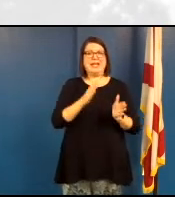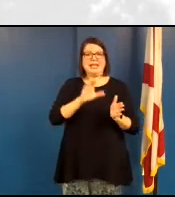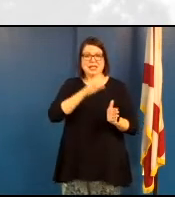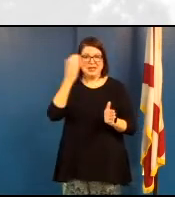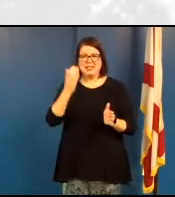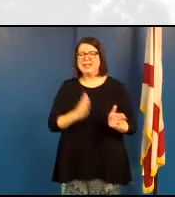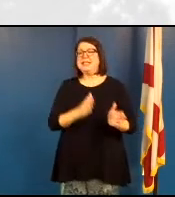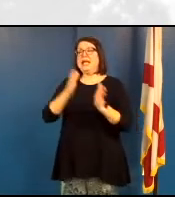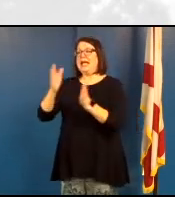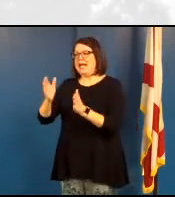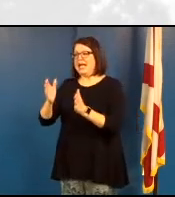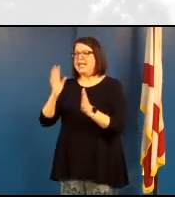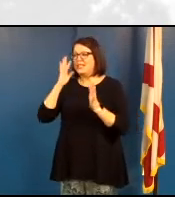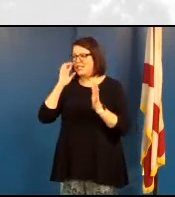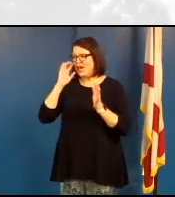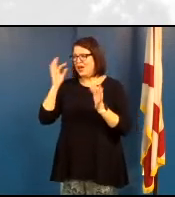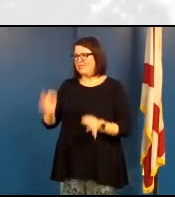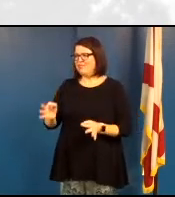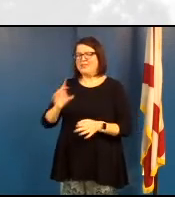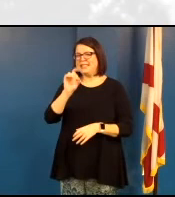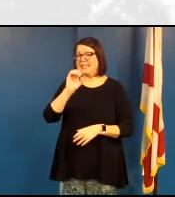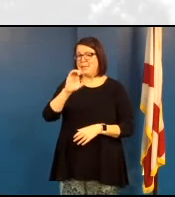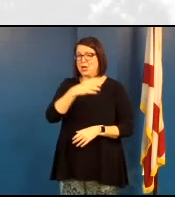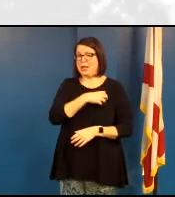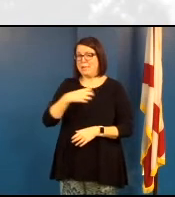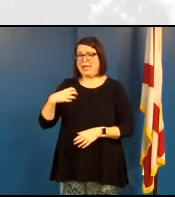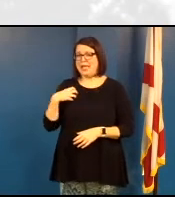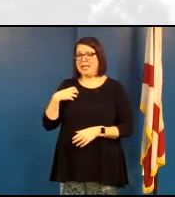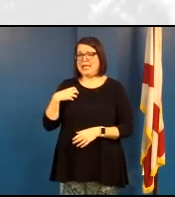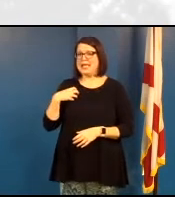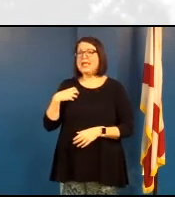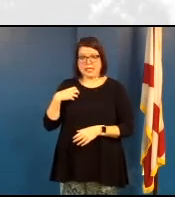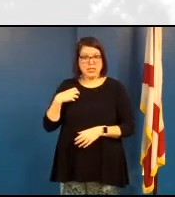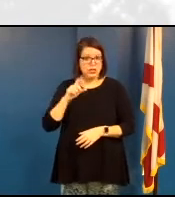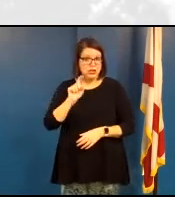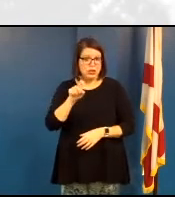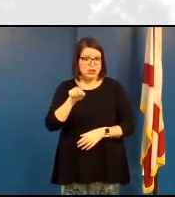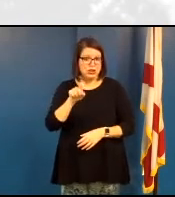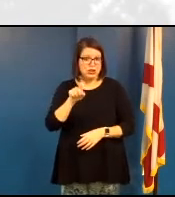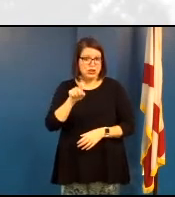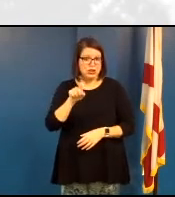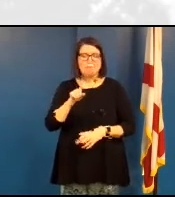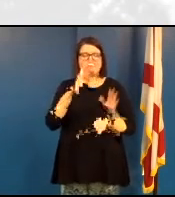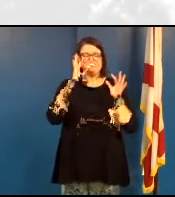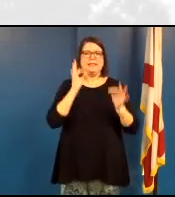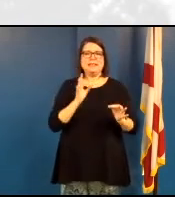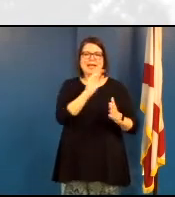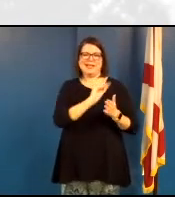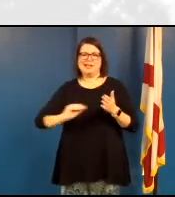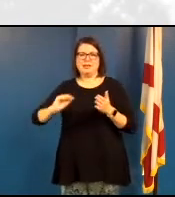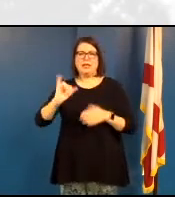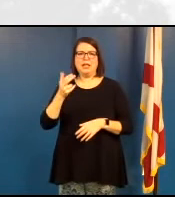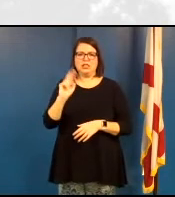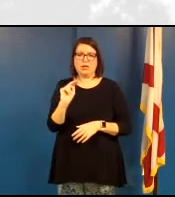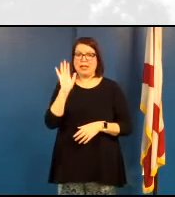everybody, that it was best just to cancel the December committee weeks they typically have, which is why there's 5 before session starts on March